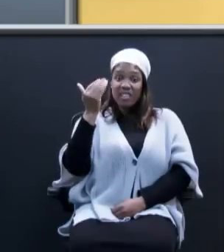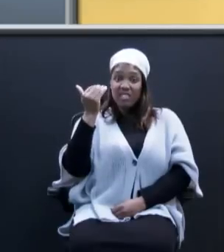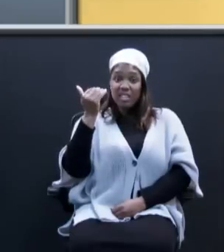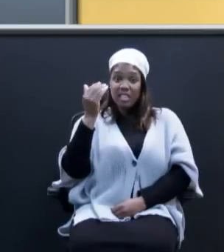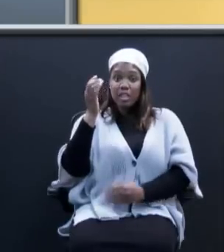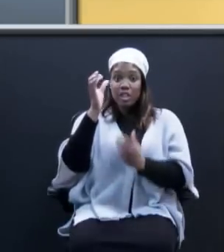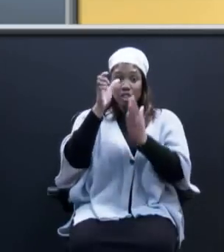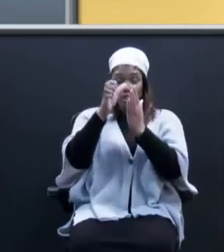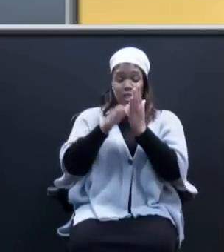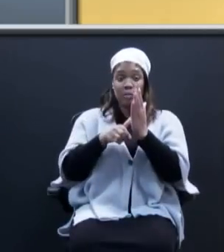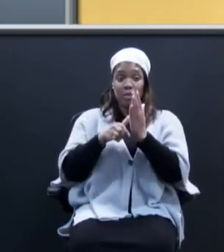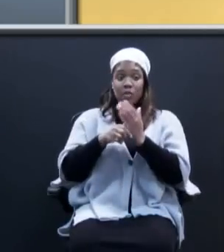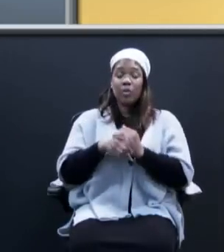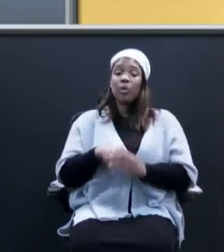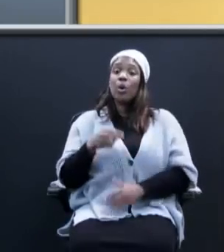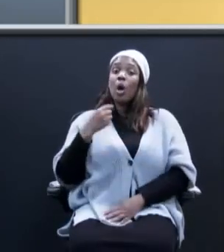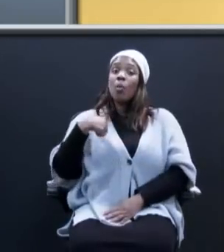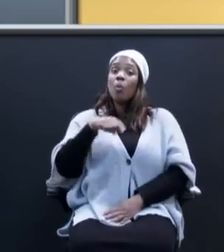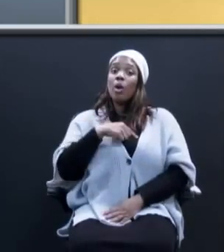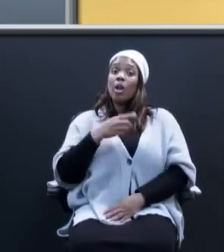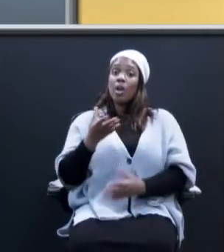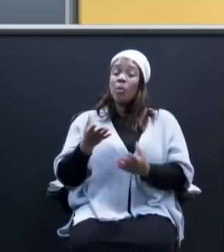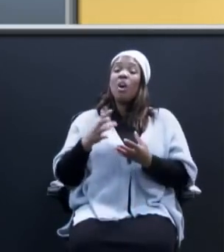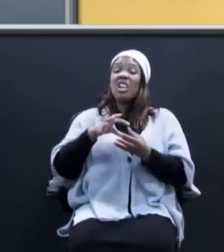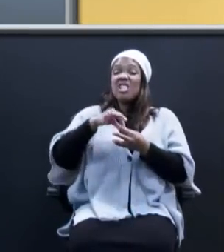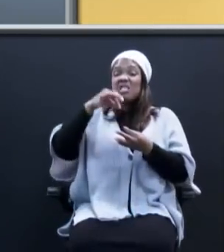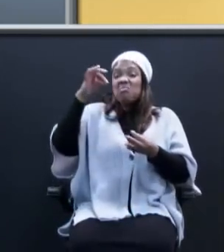you get the spiritual understanding, you don't make mistakes.